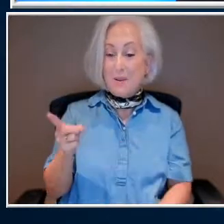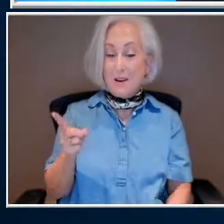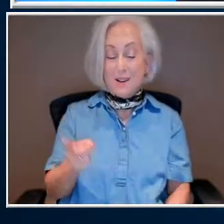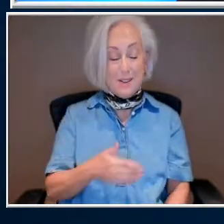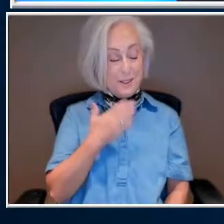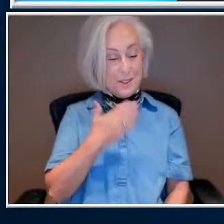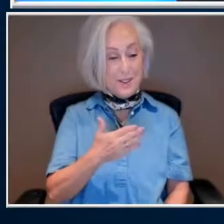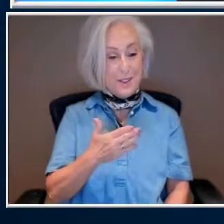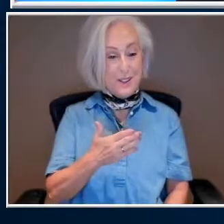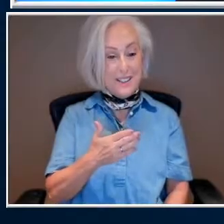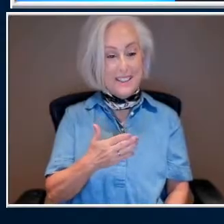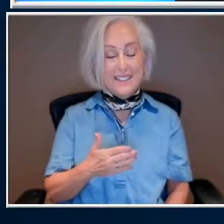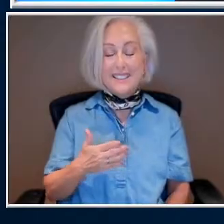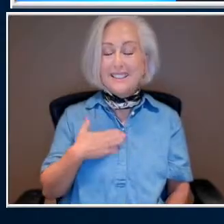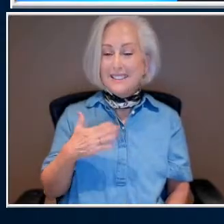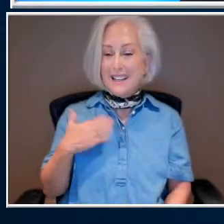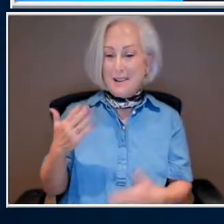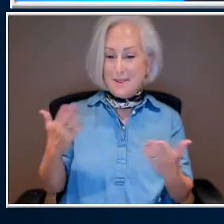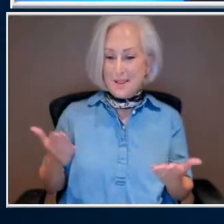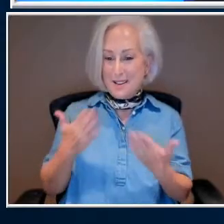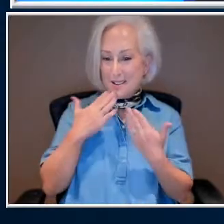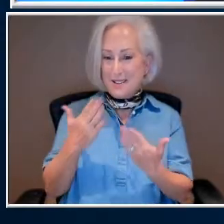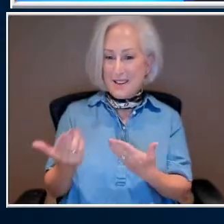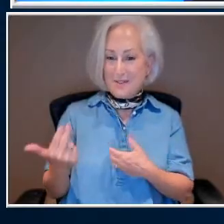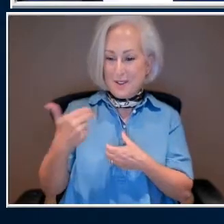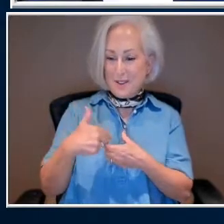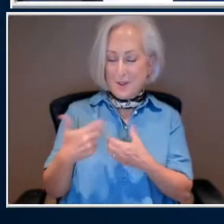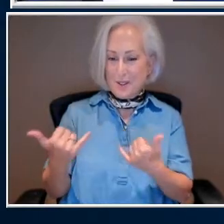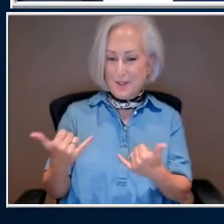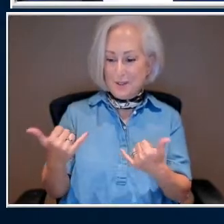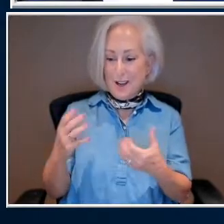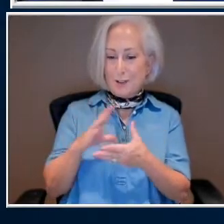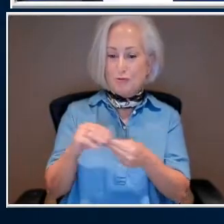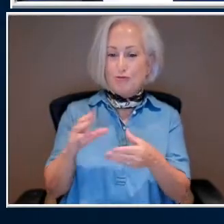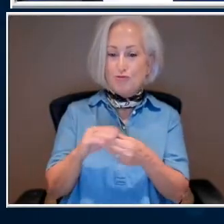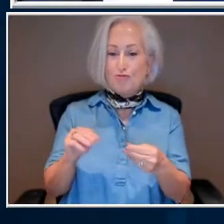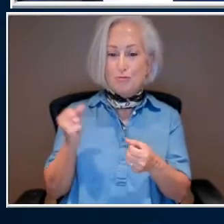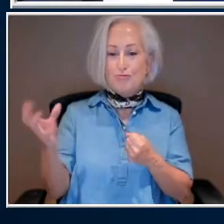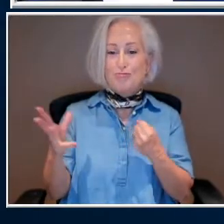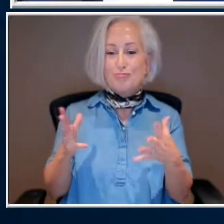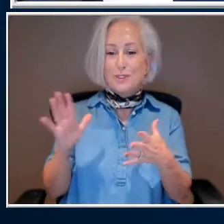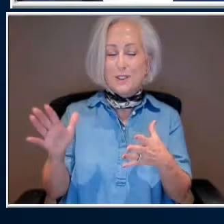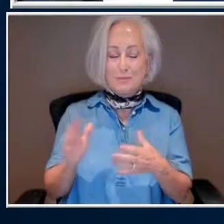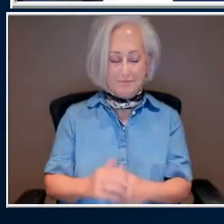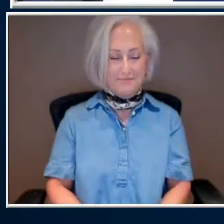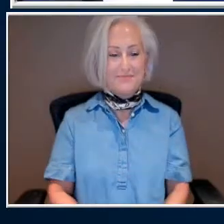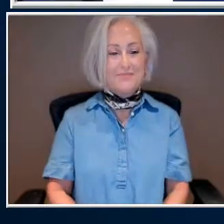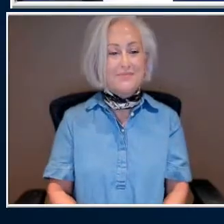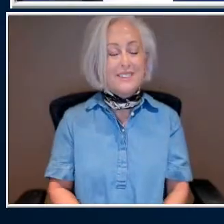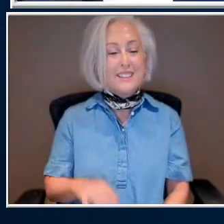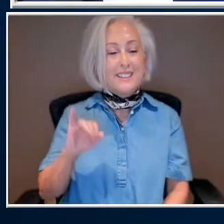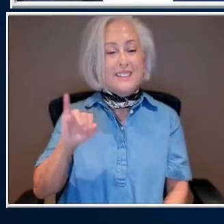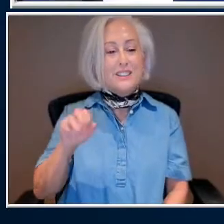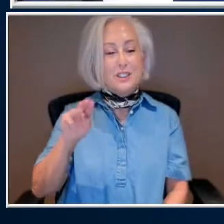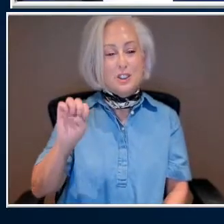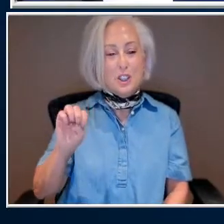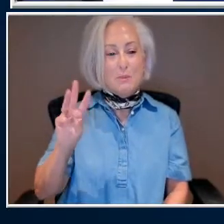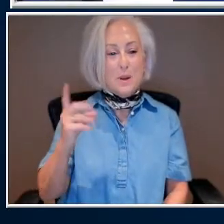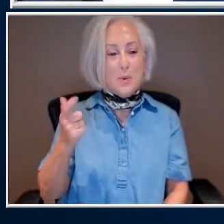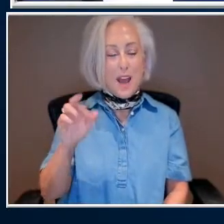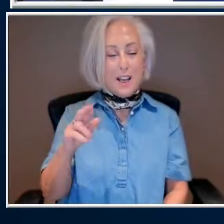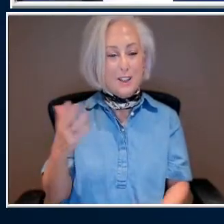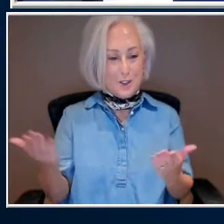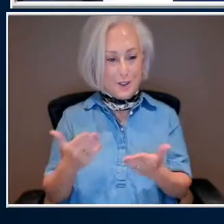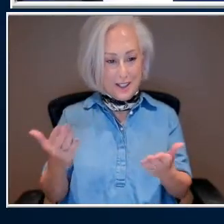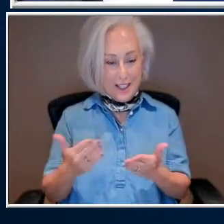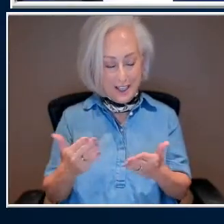to have you. Thank you so much for being here and sharing your story. Here with us in studio is breast surgical oncologist Dr. Jamie Wagner. She is the Division